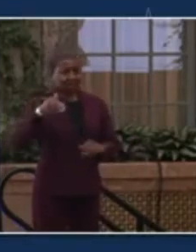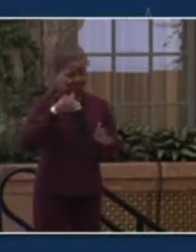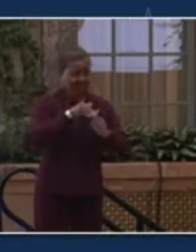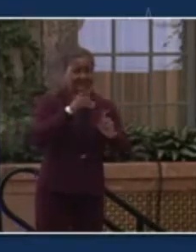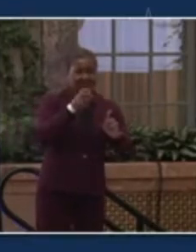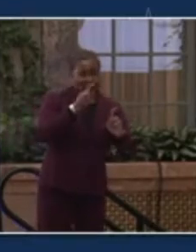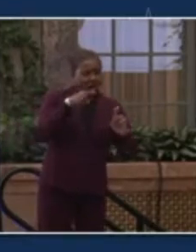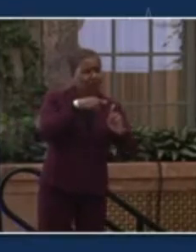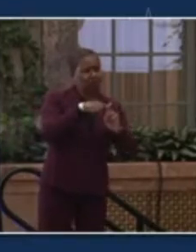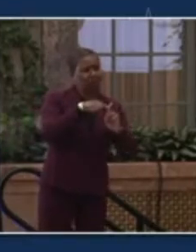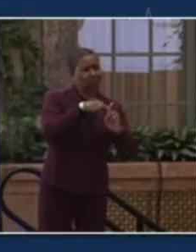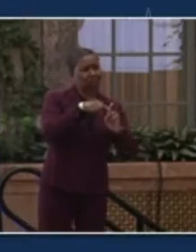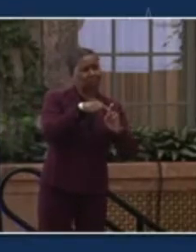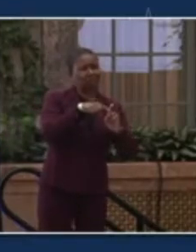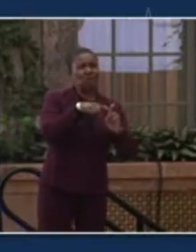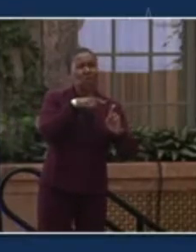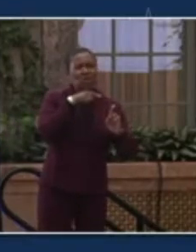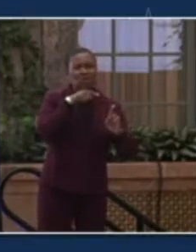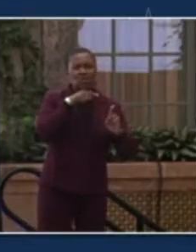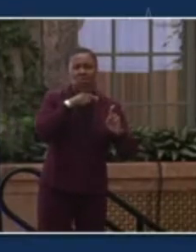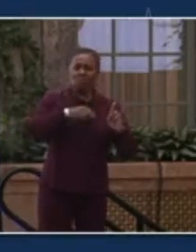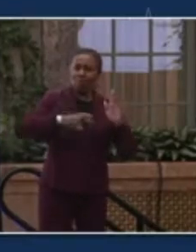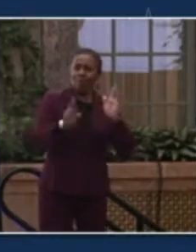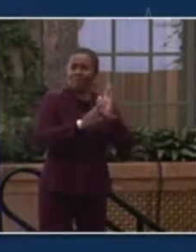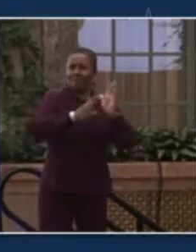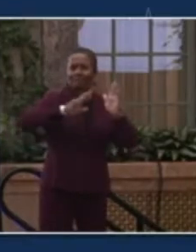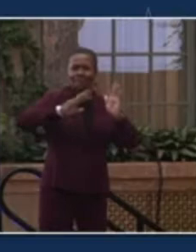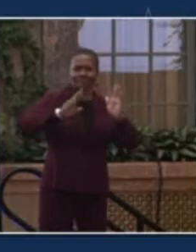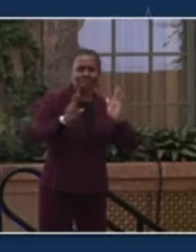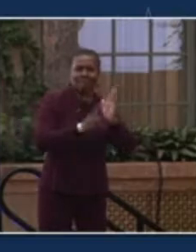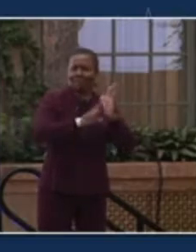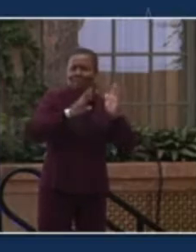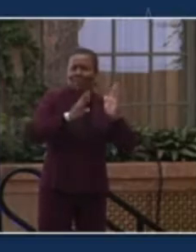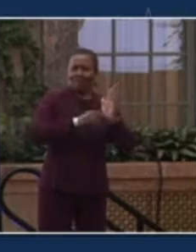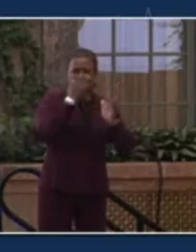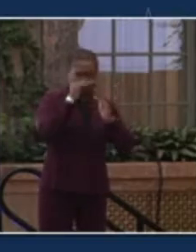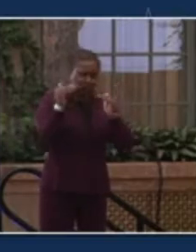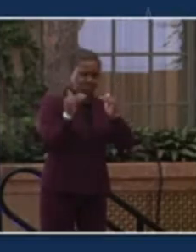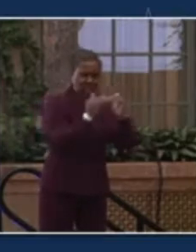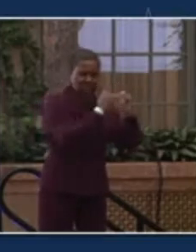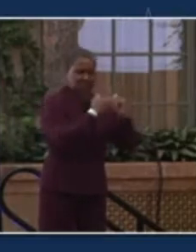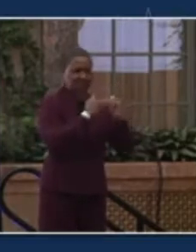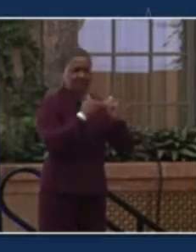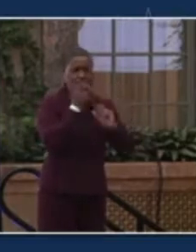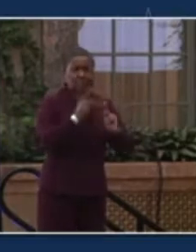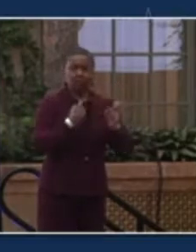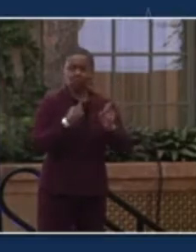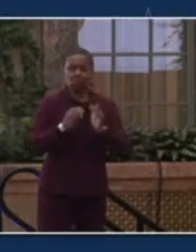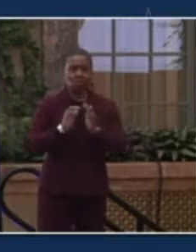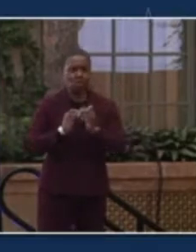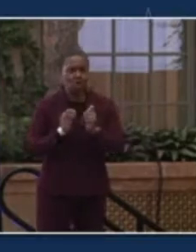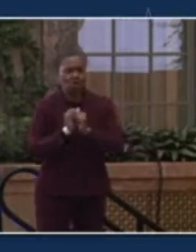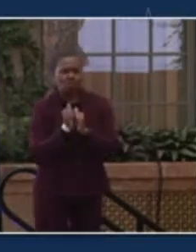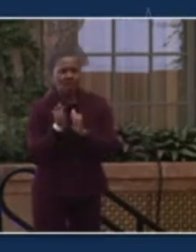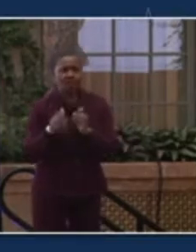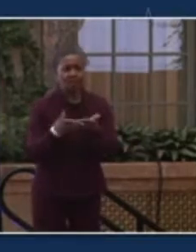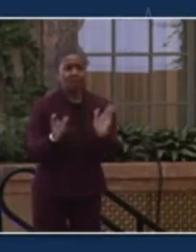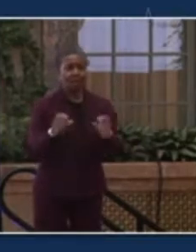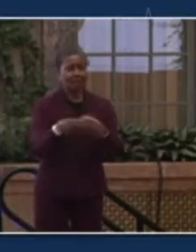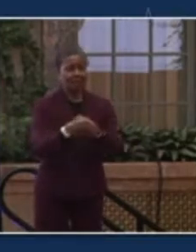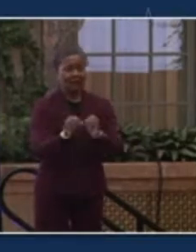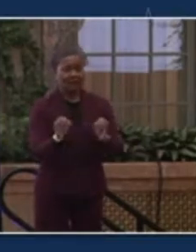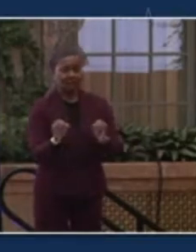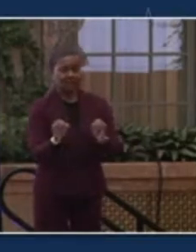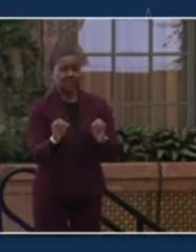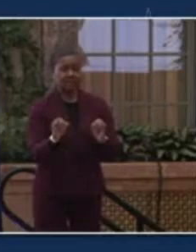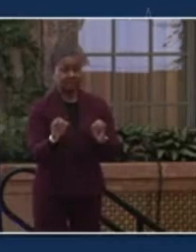Harold who rang the bell for justice and others to run for public office